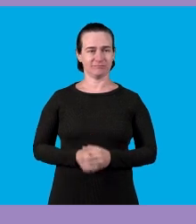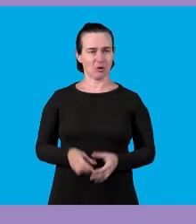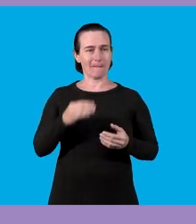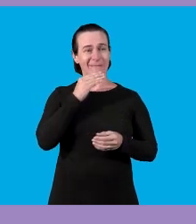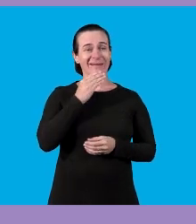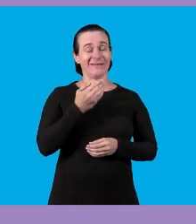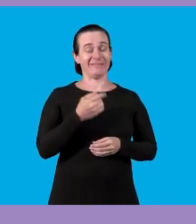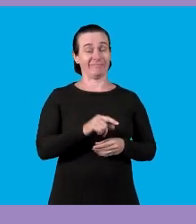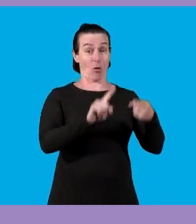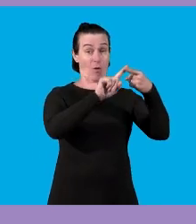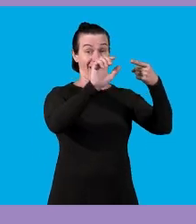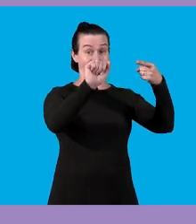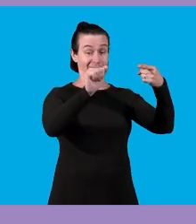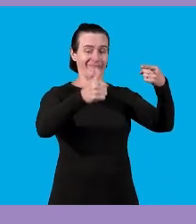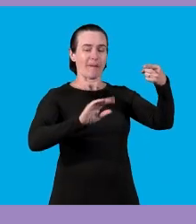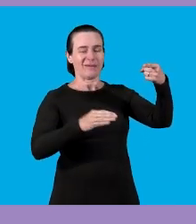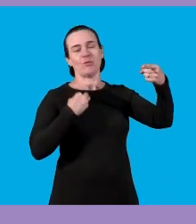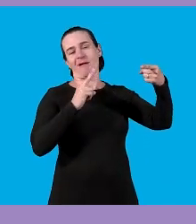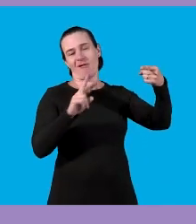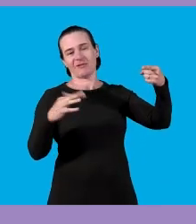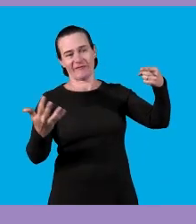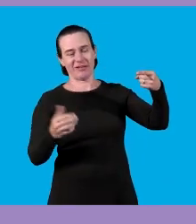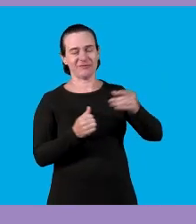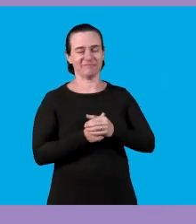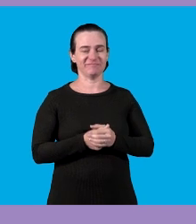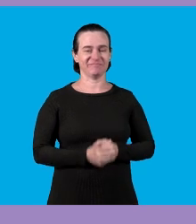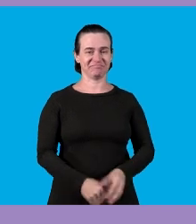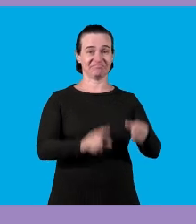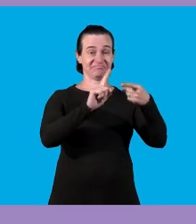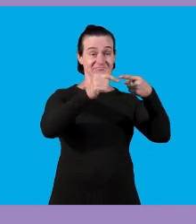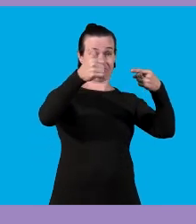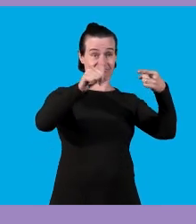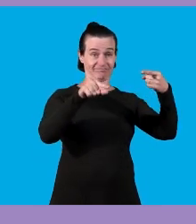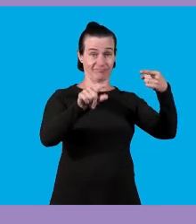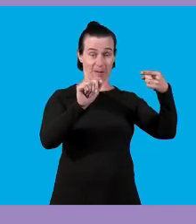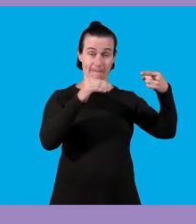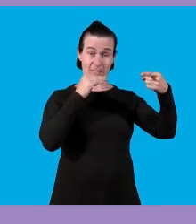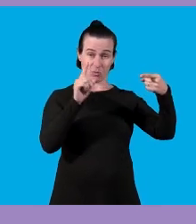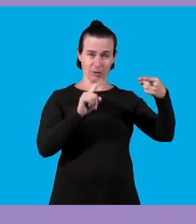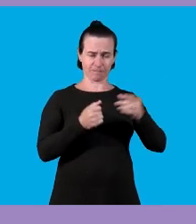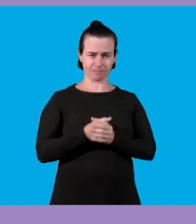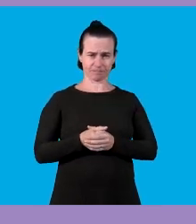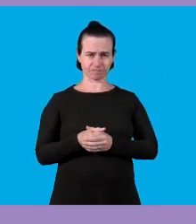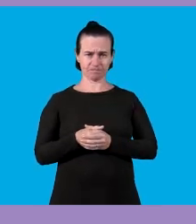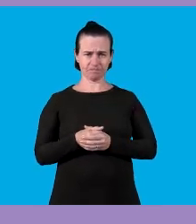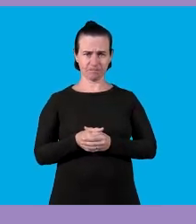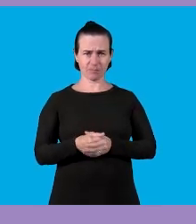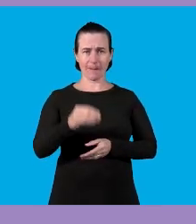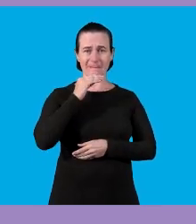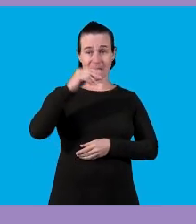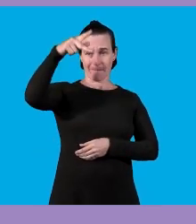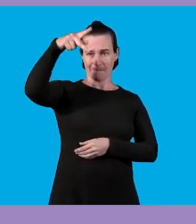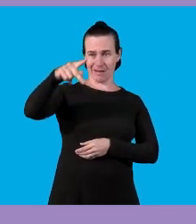Already we've answered question B. So with that knowledge, what do we know is that all the angles are also equal. So that angle equals to the